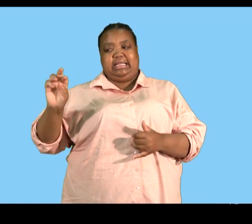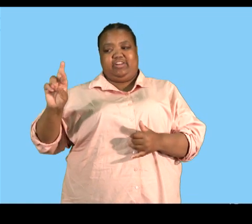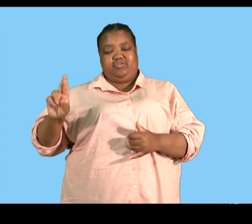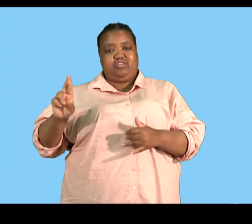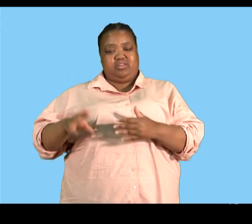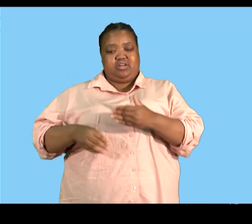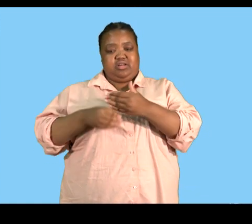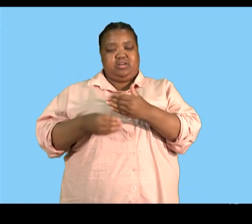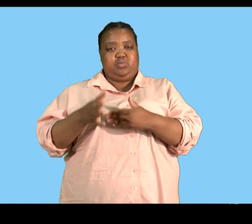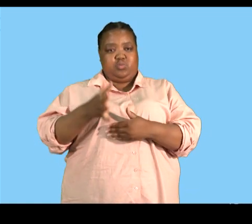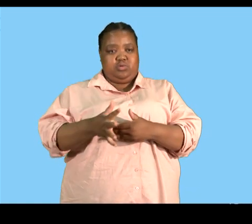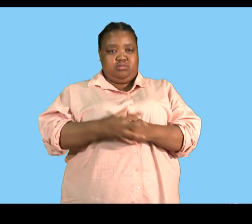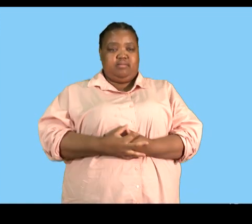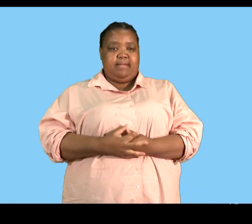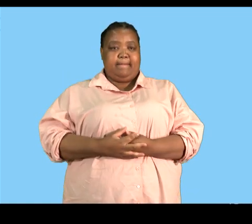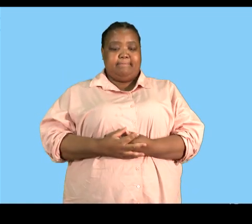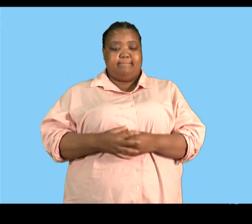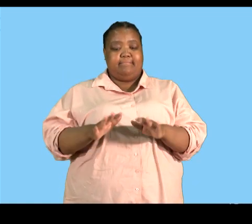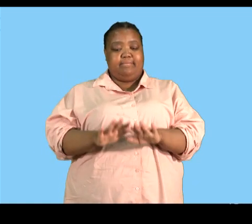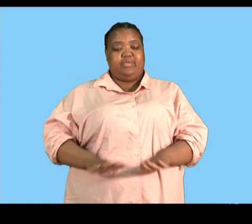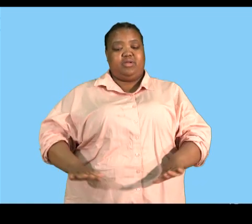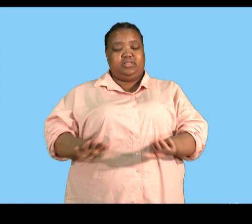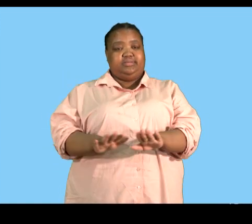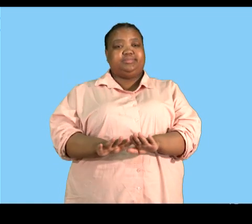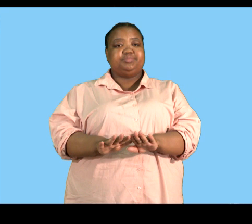venue was